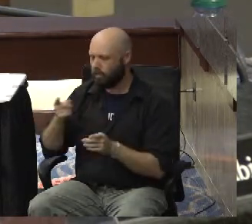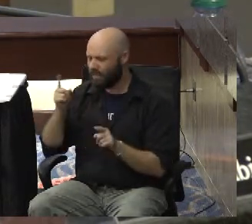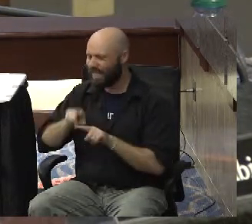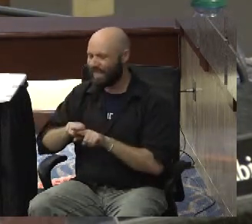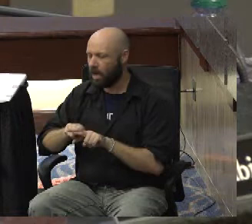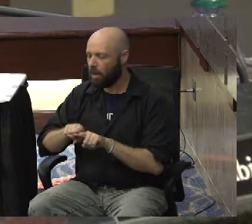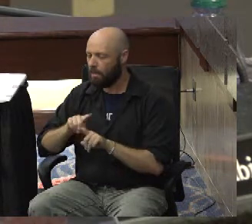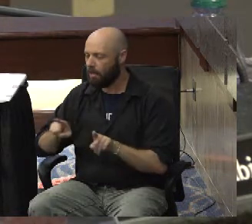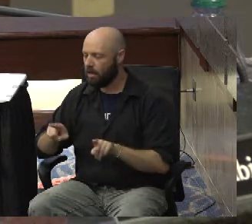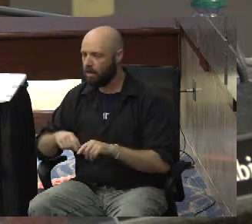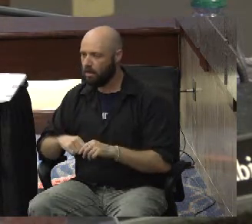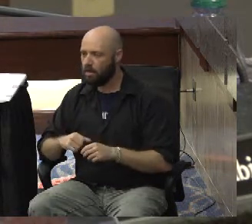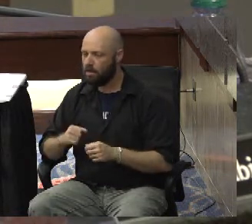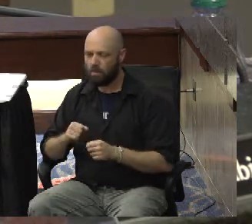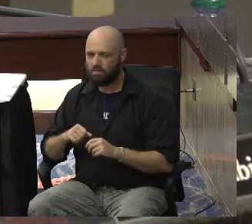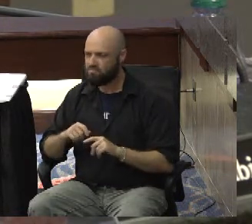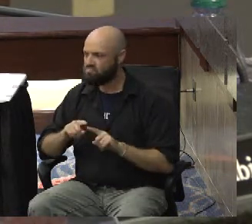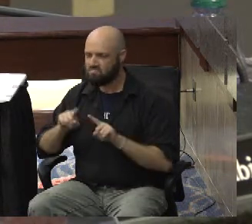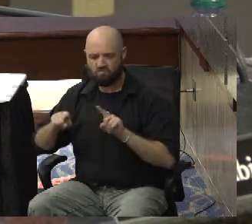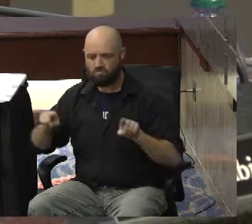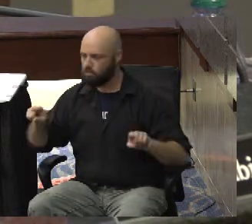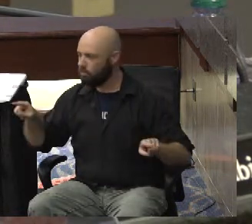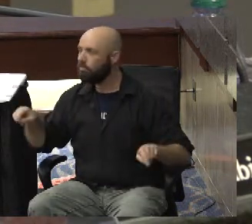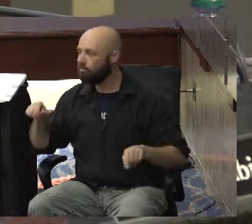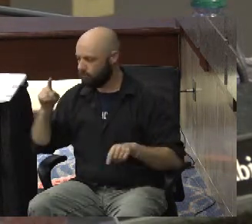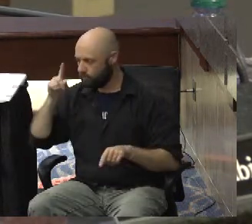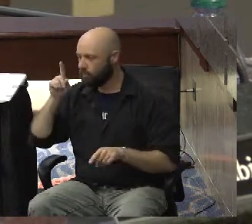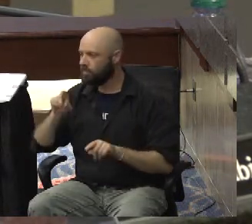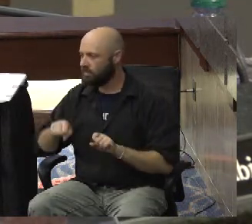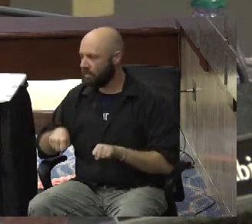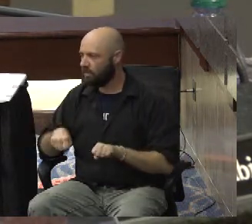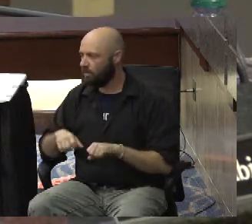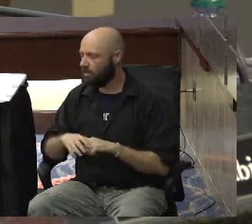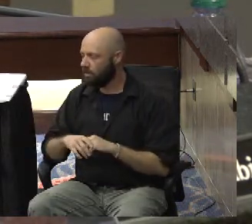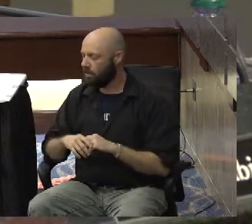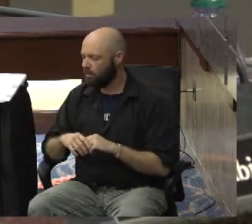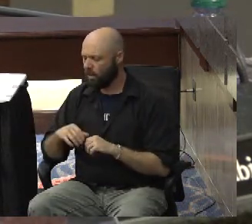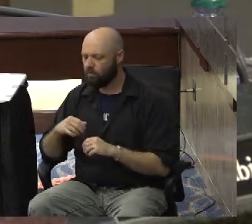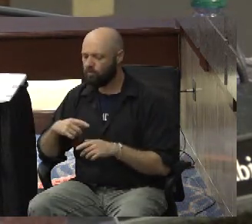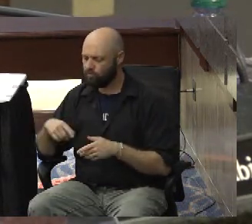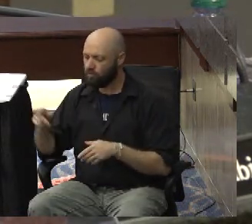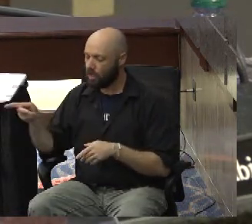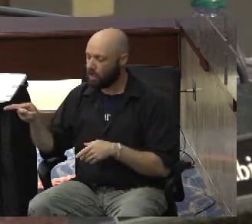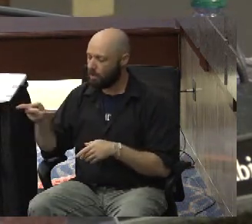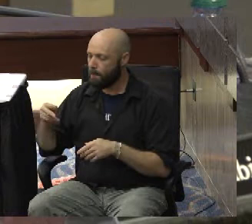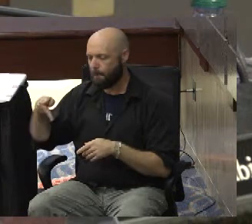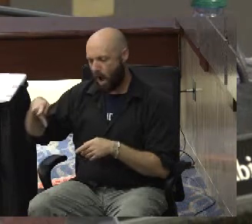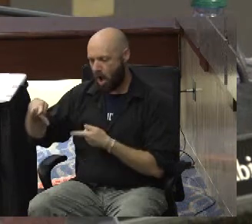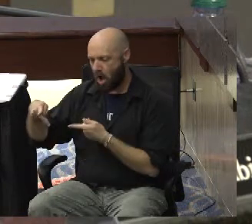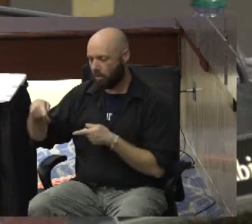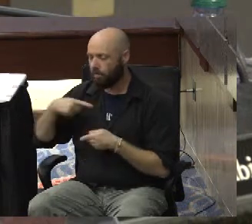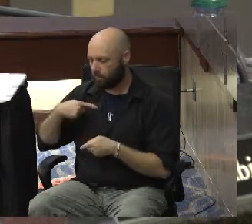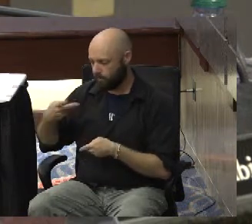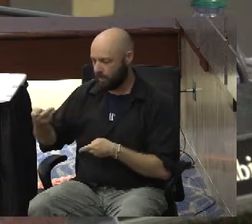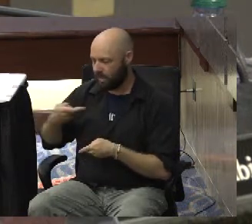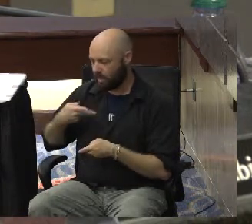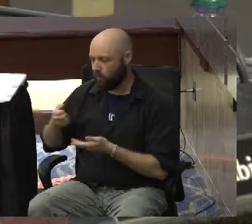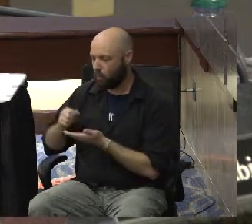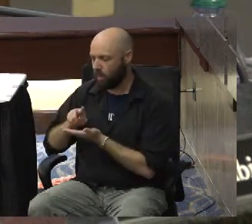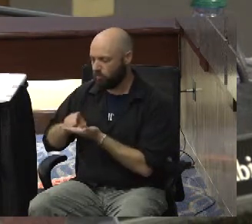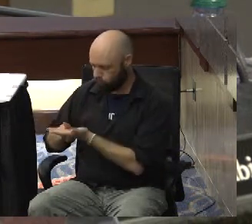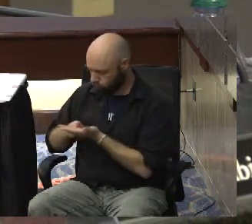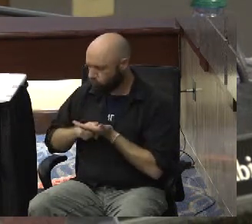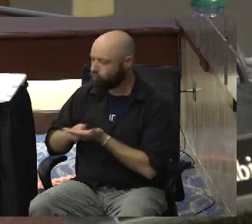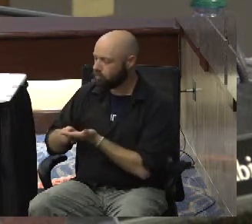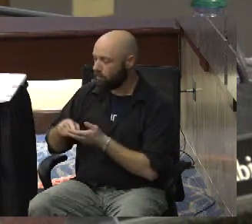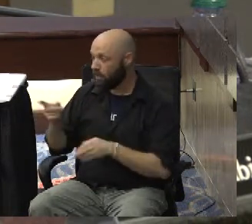city. Councilmember Palmer and I have had discussions about this resolution, and she has her way of